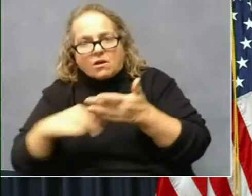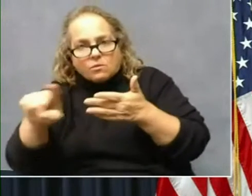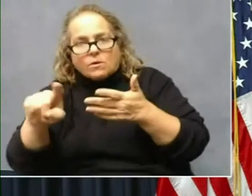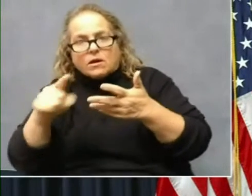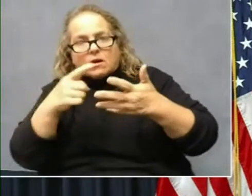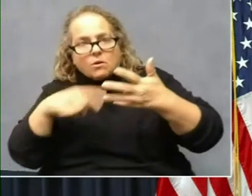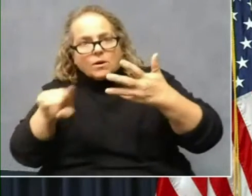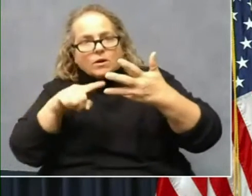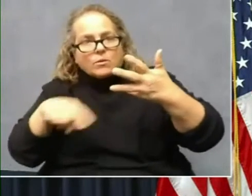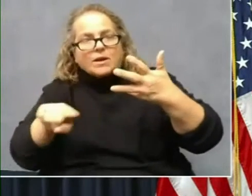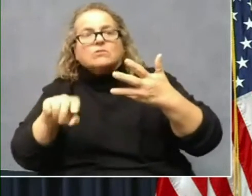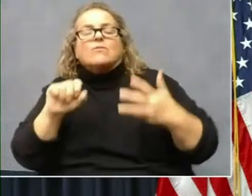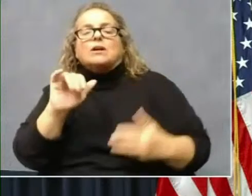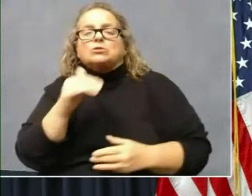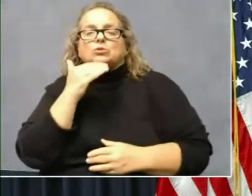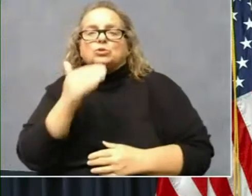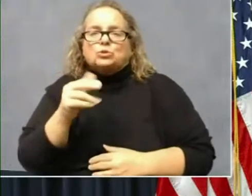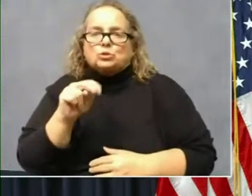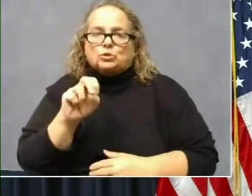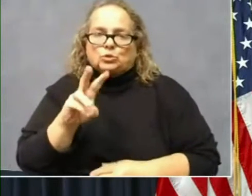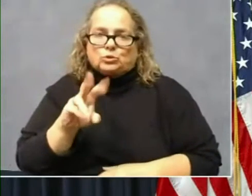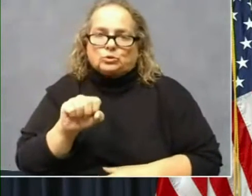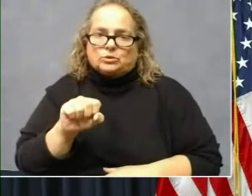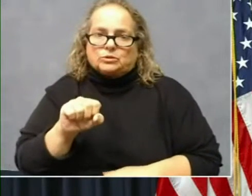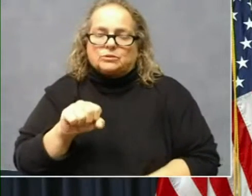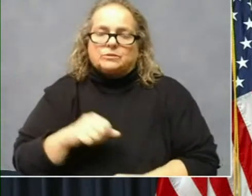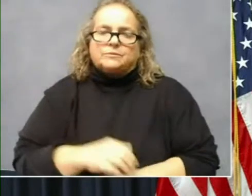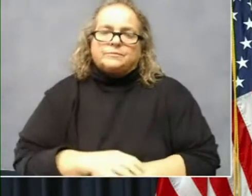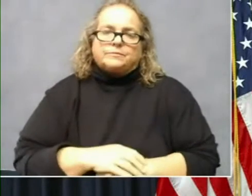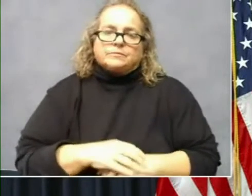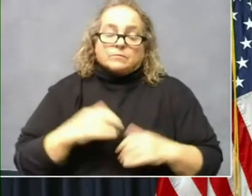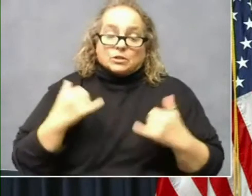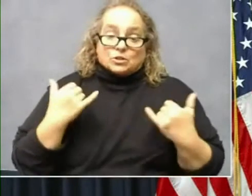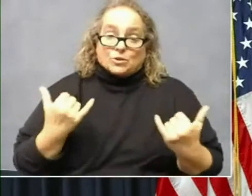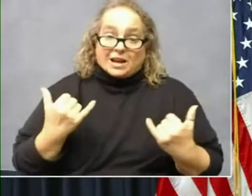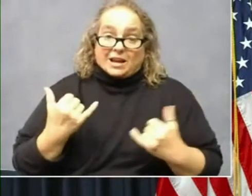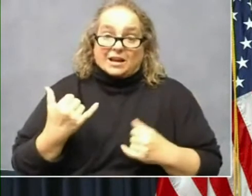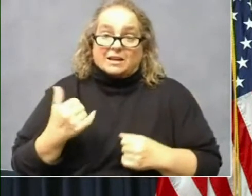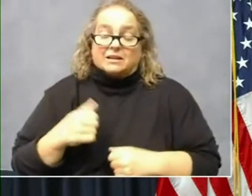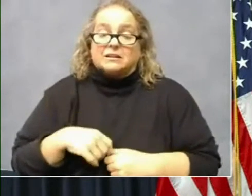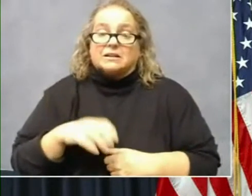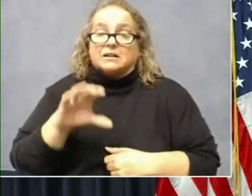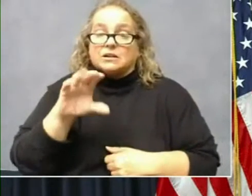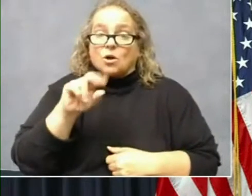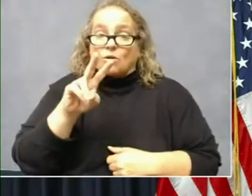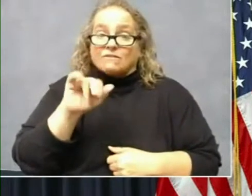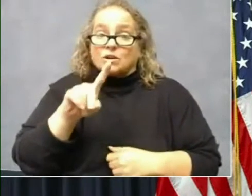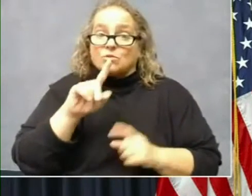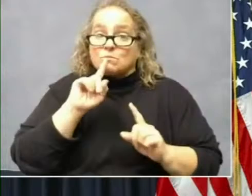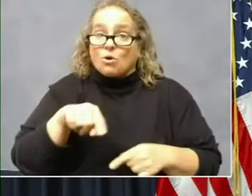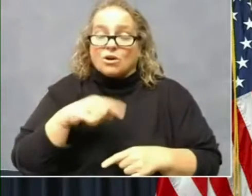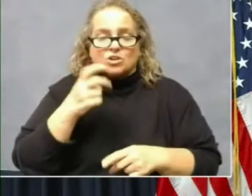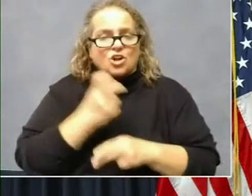Today's COVID report, it's hard to say that this is good news, but it's